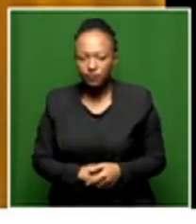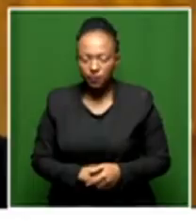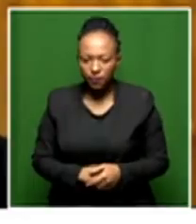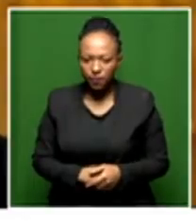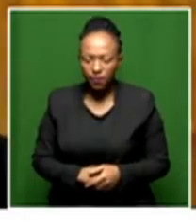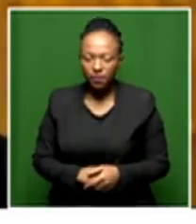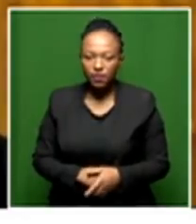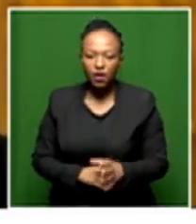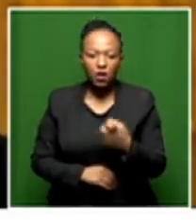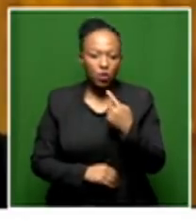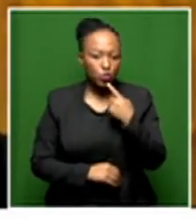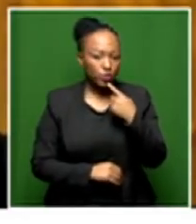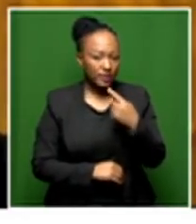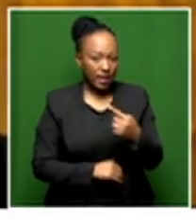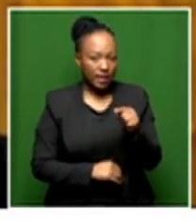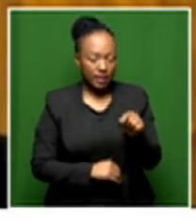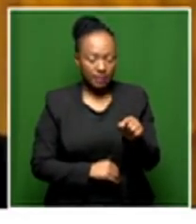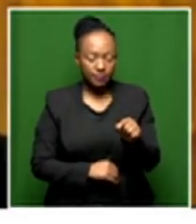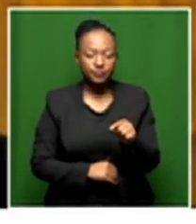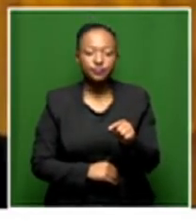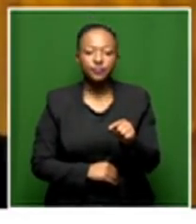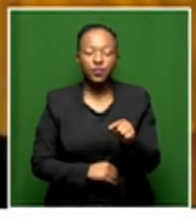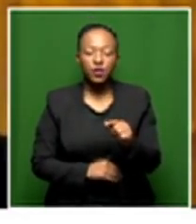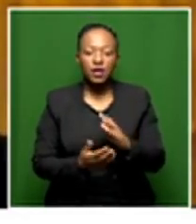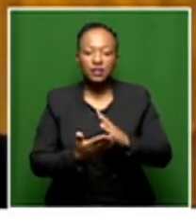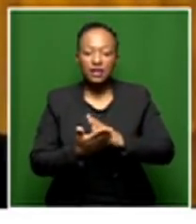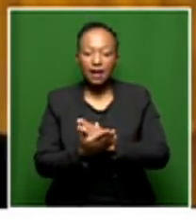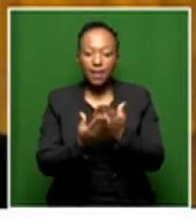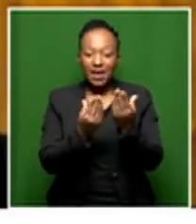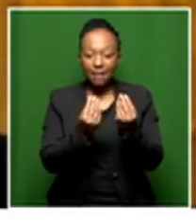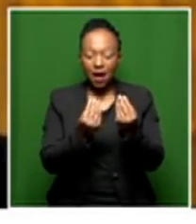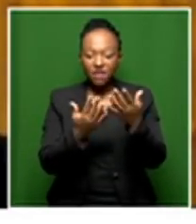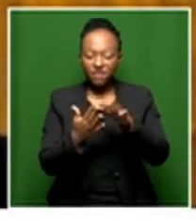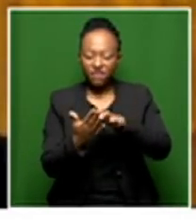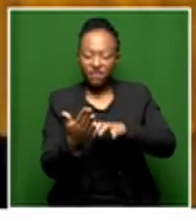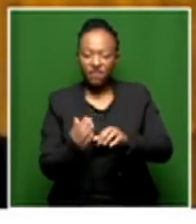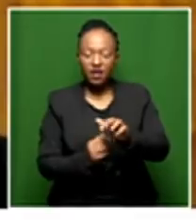So when we talk about very young, I mean, I see some of the breakdown of the numbers. It says that